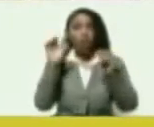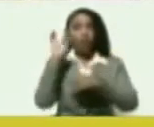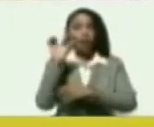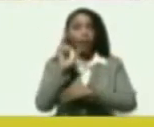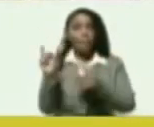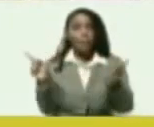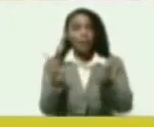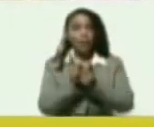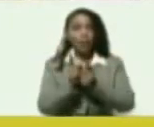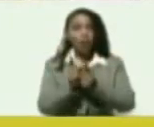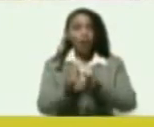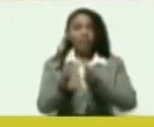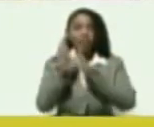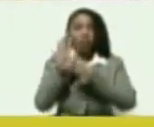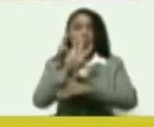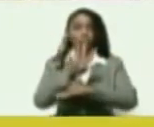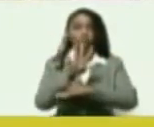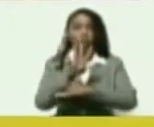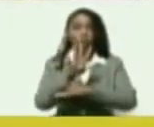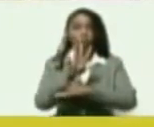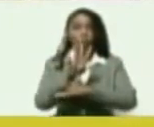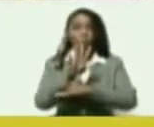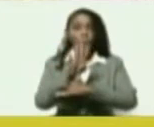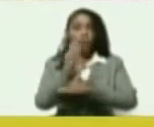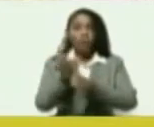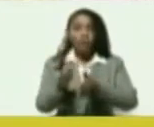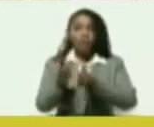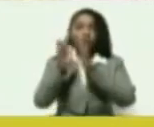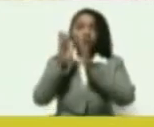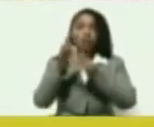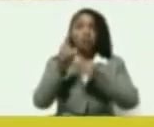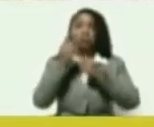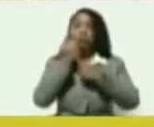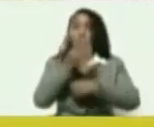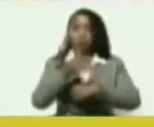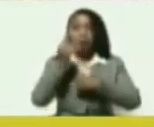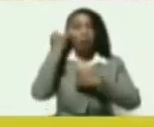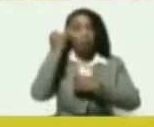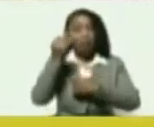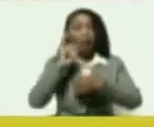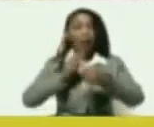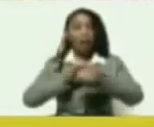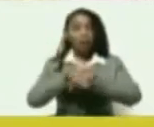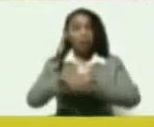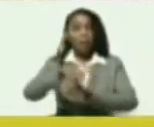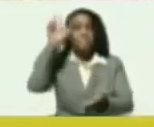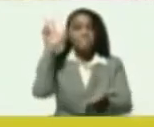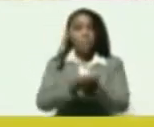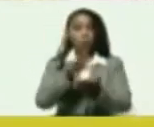We take some part to Caracas. Small buildings of four stories.